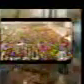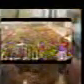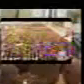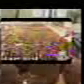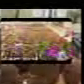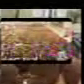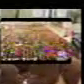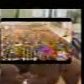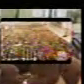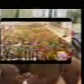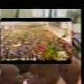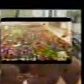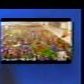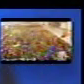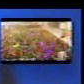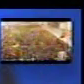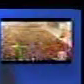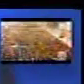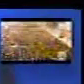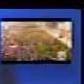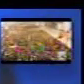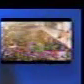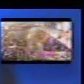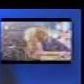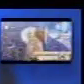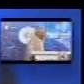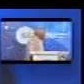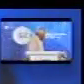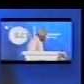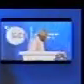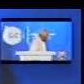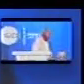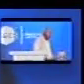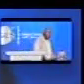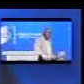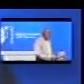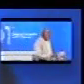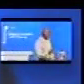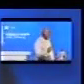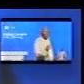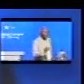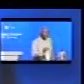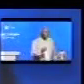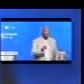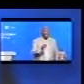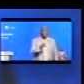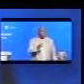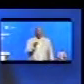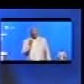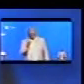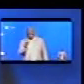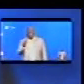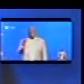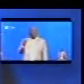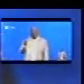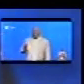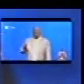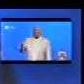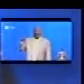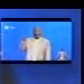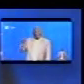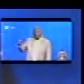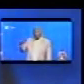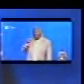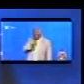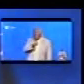The night before, what did they the do? Judgment of look fire and brimstone will be rained upon Sodom and Gomorrah. They could not